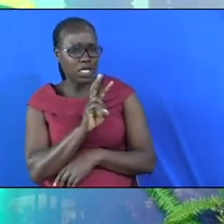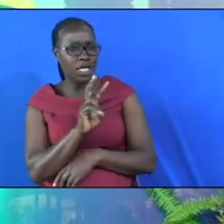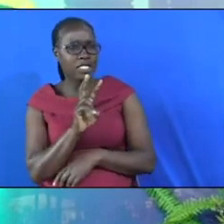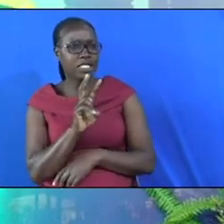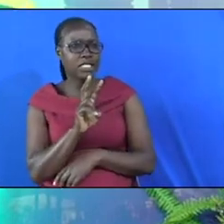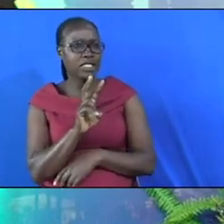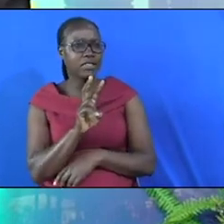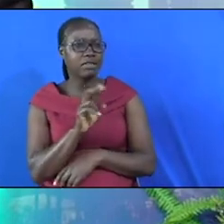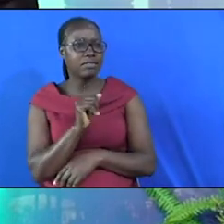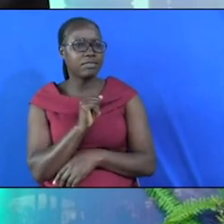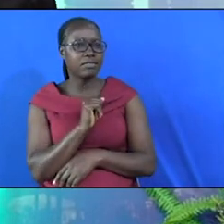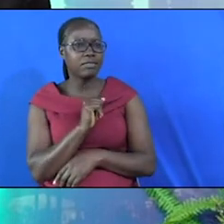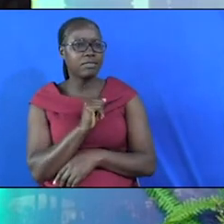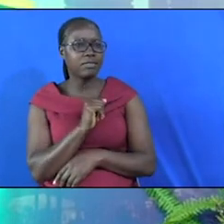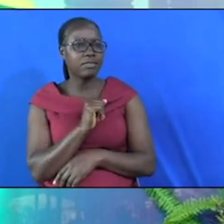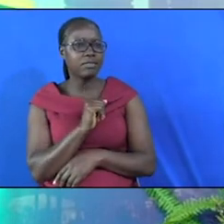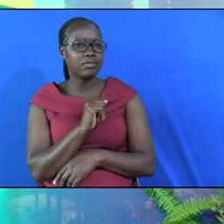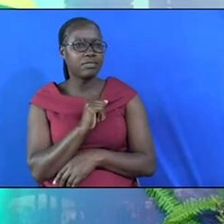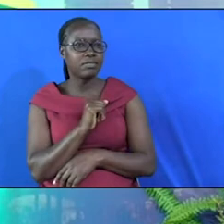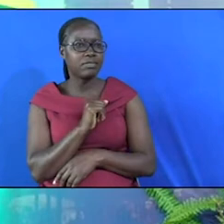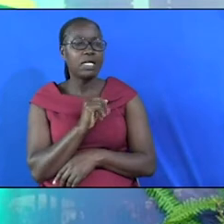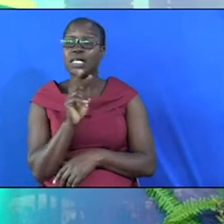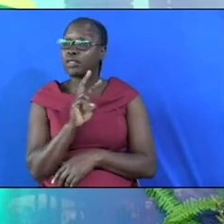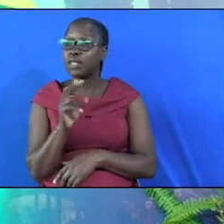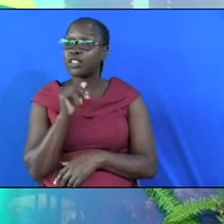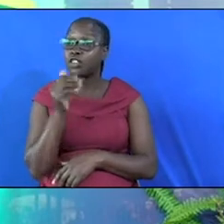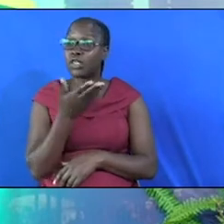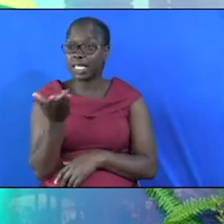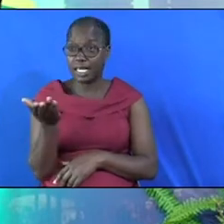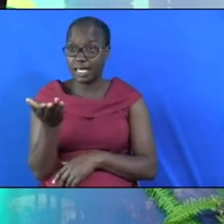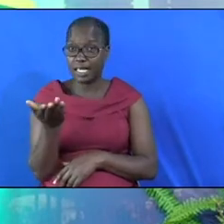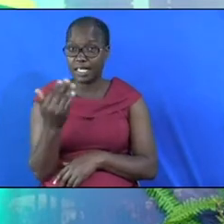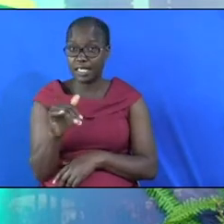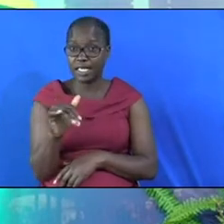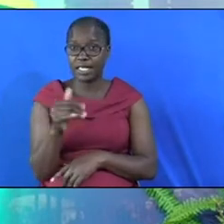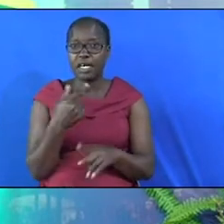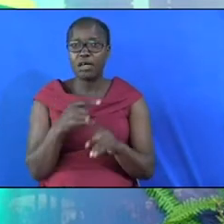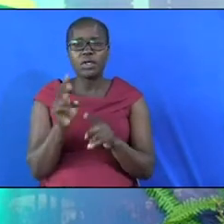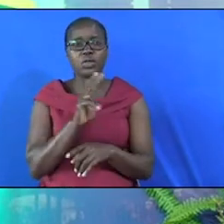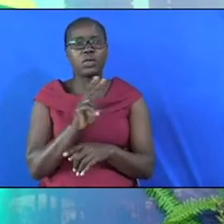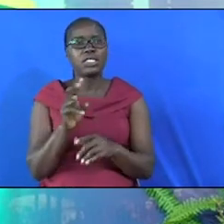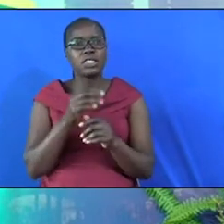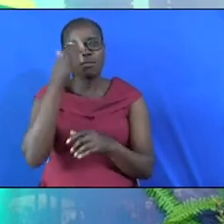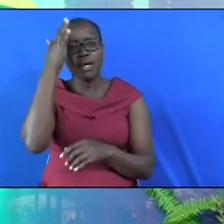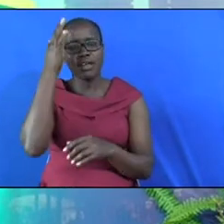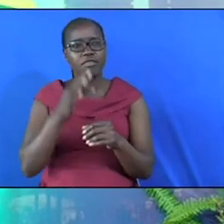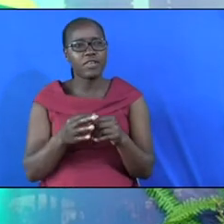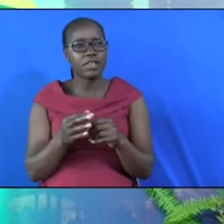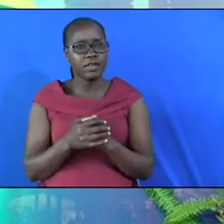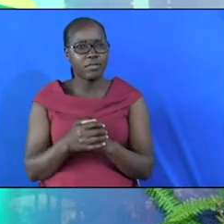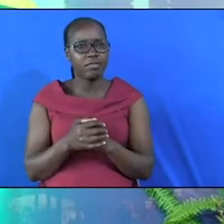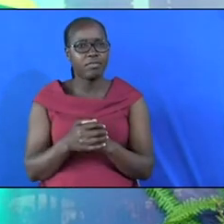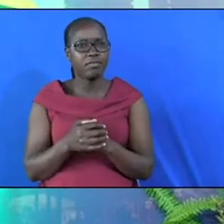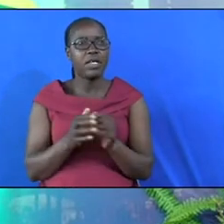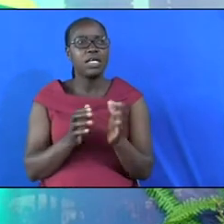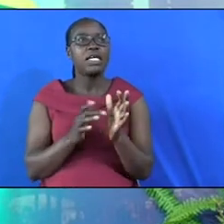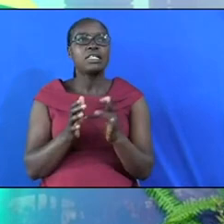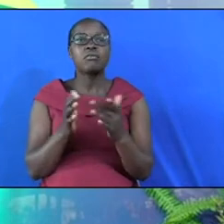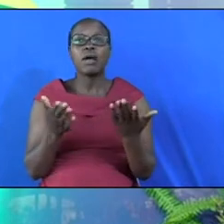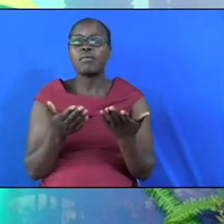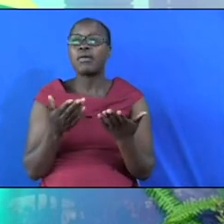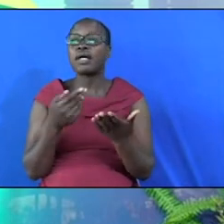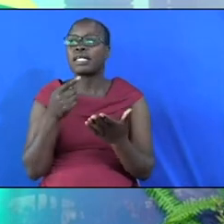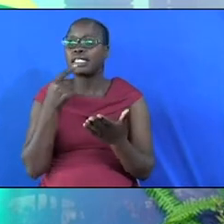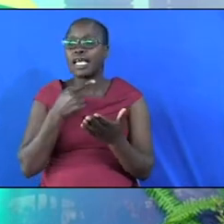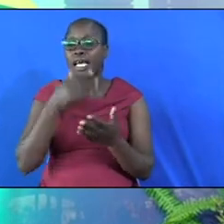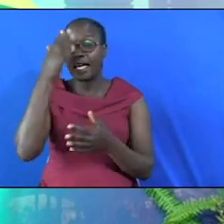by faith. You see, we are not yet there, but you can see it by faith. The writer to Hebrews